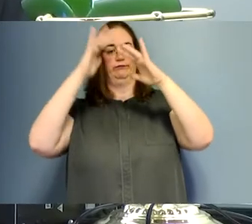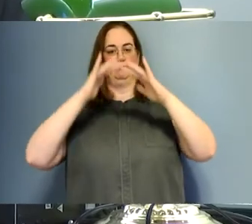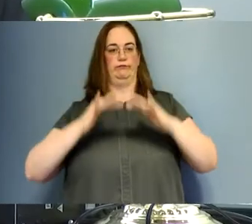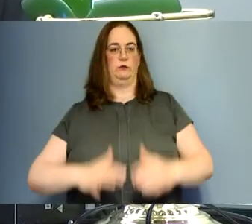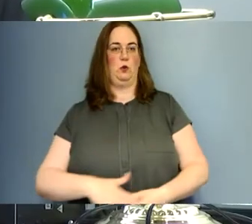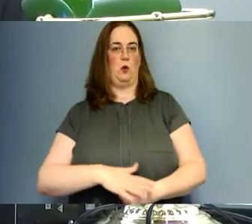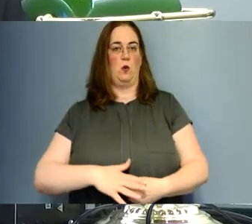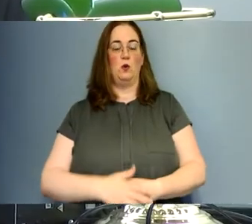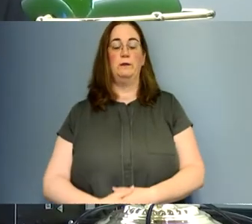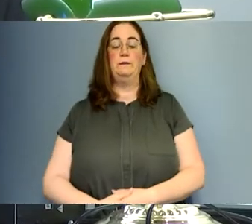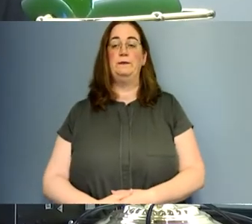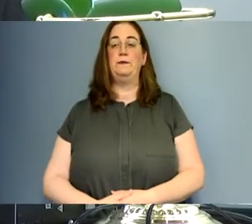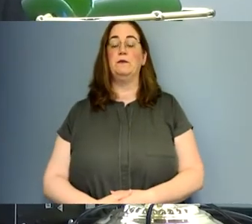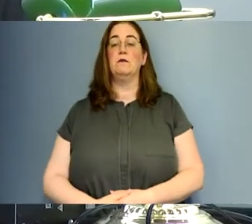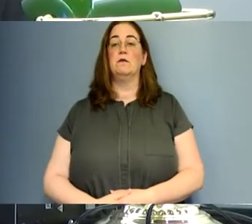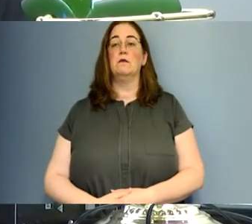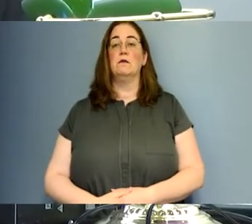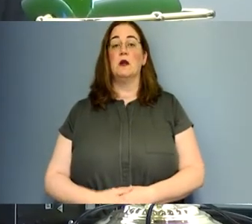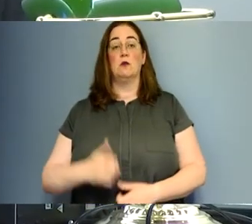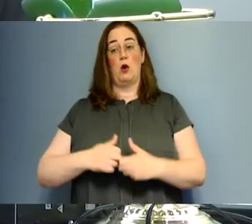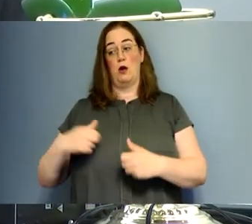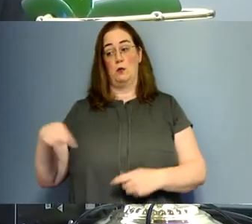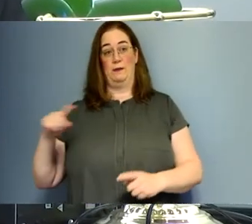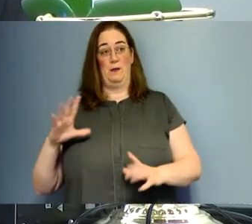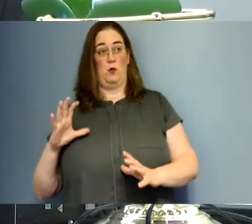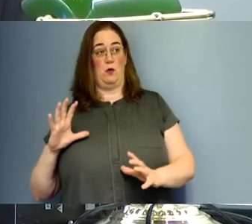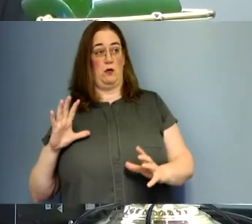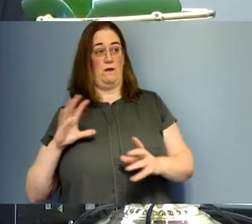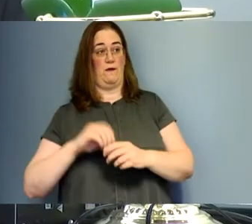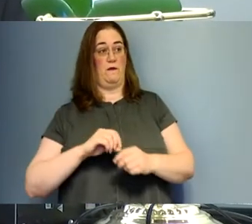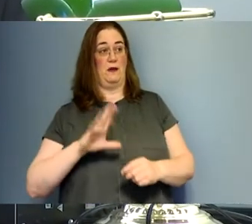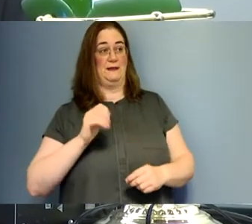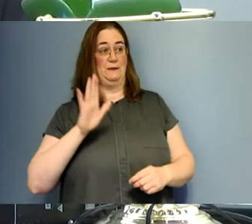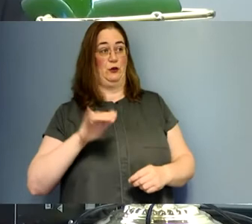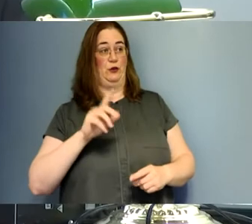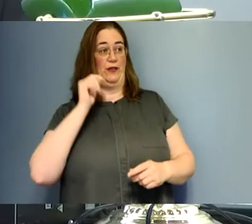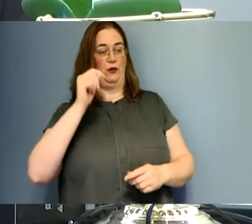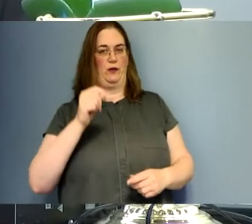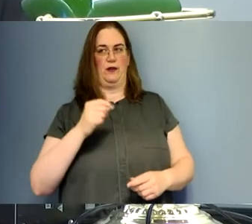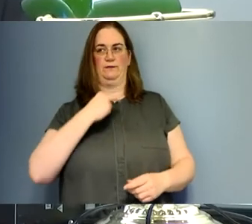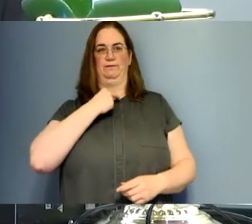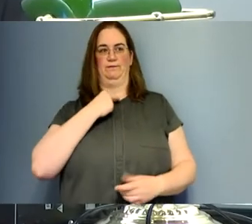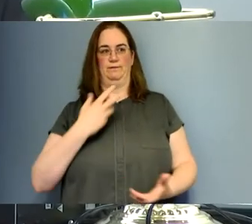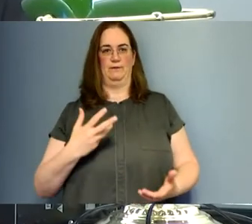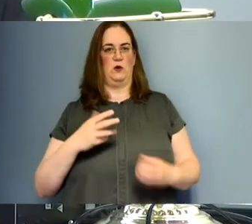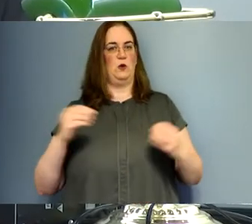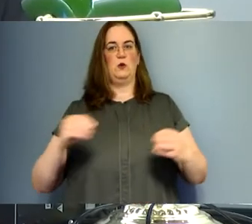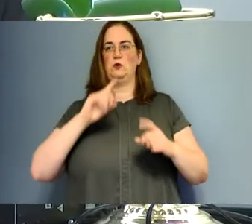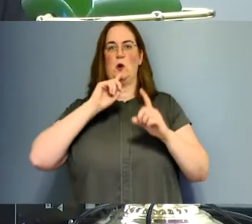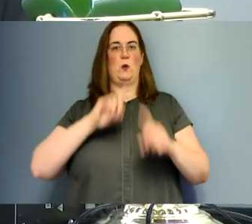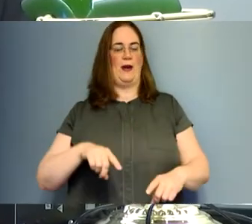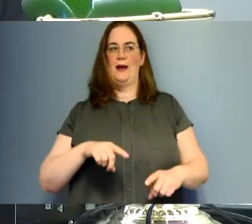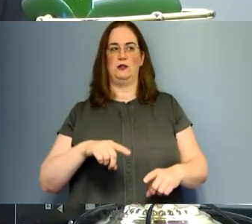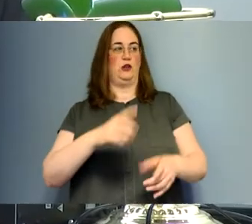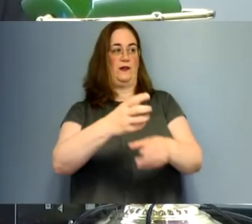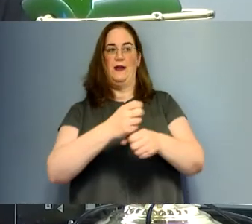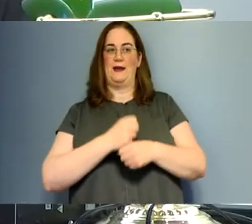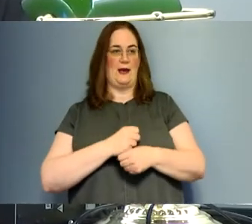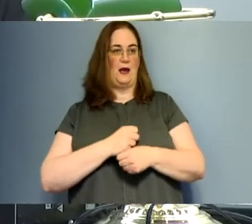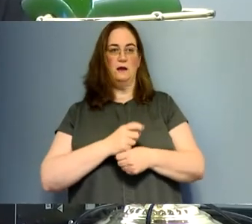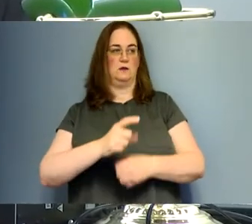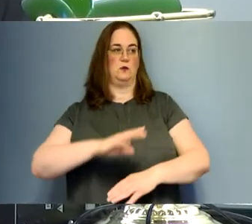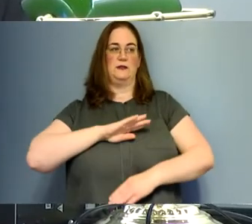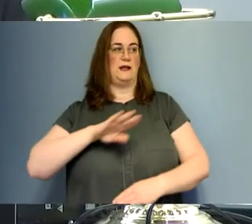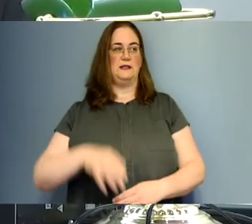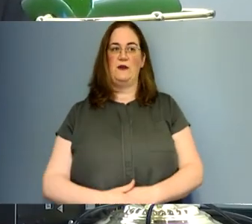people who want to engage in conspiracy theories is that they box themselves in so that there's no answer they get which will